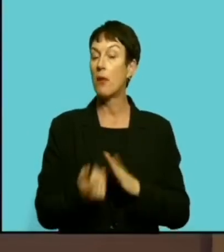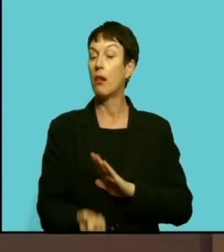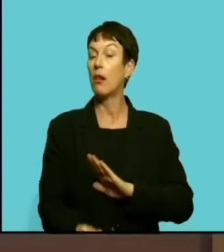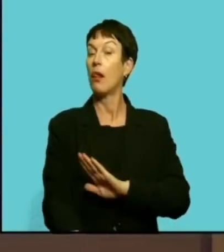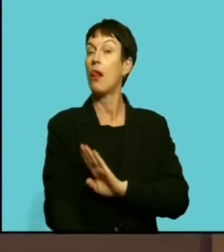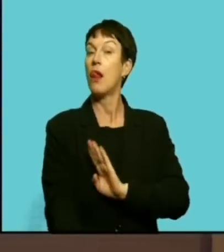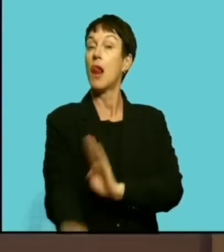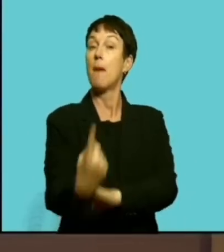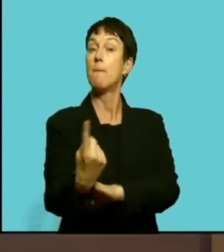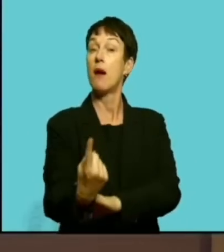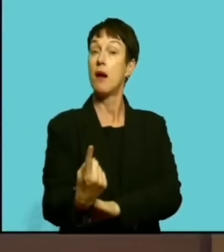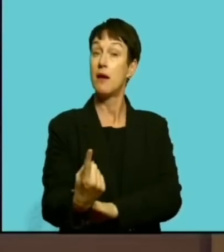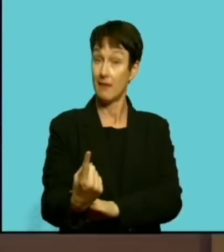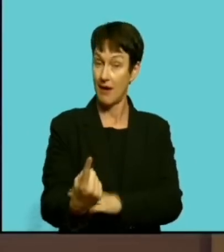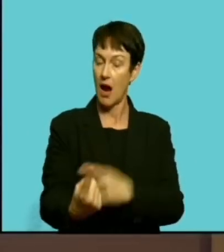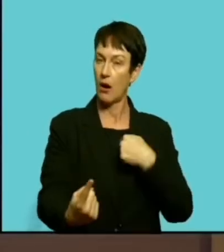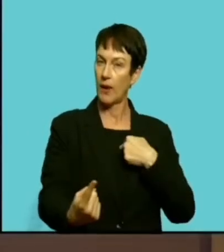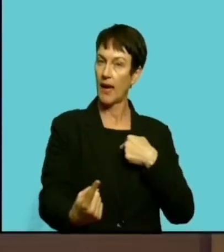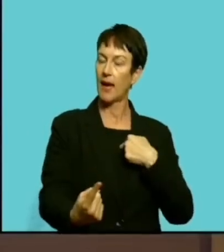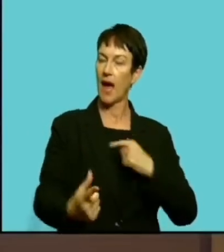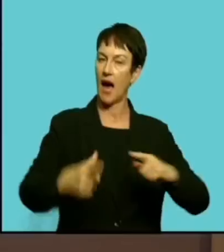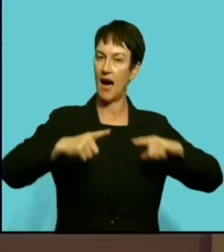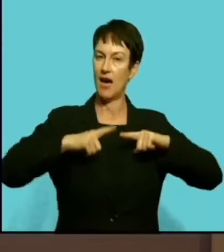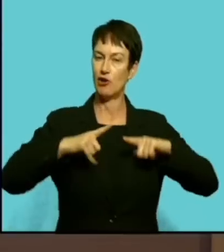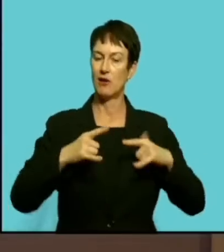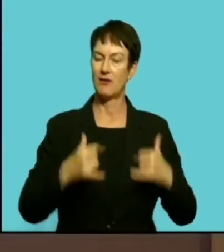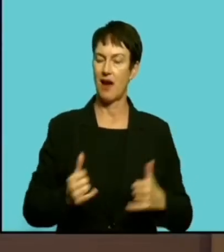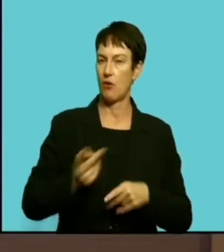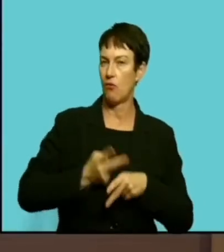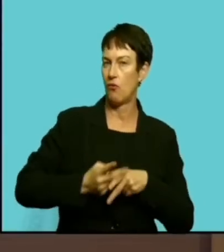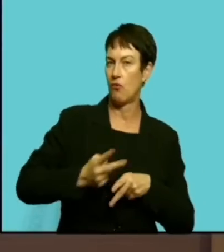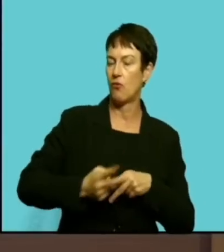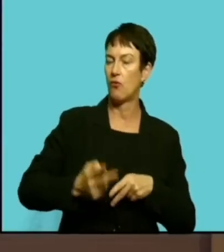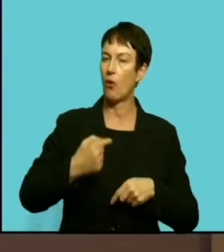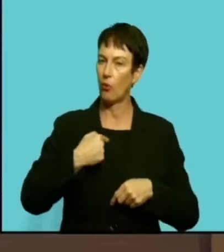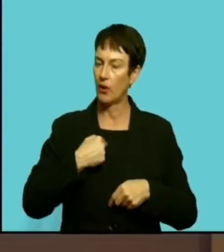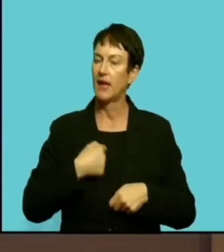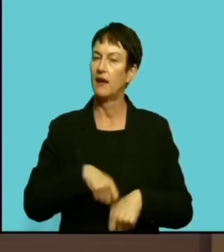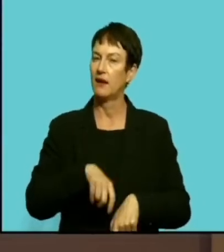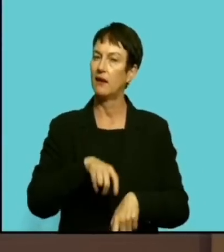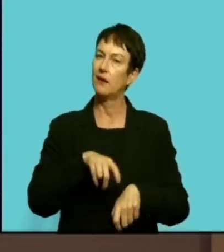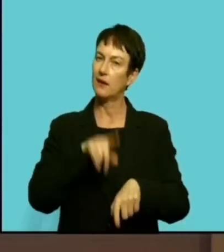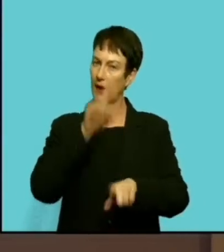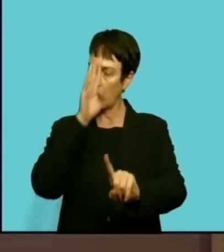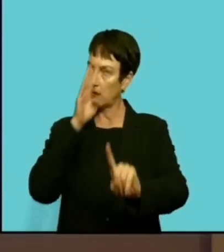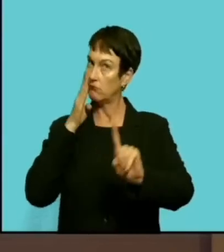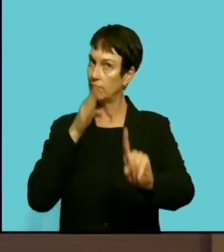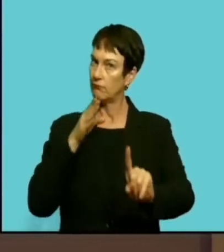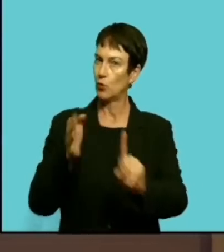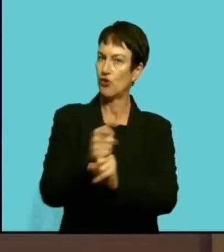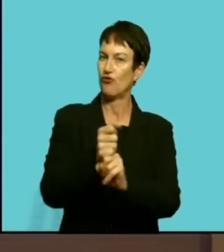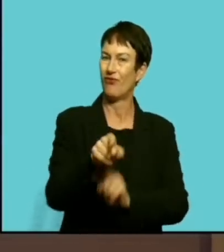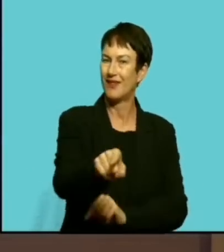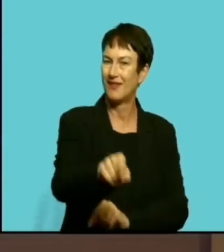is what we would actually be responding to.